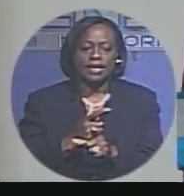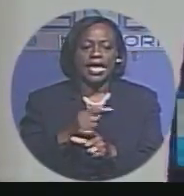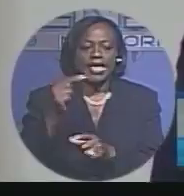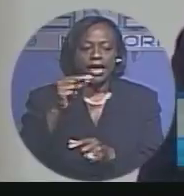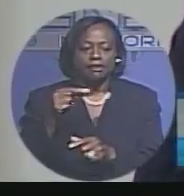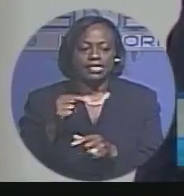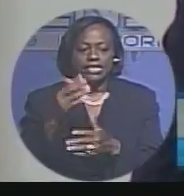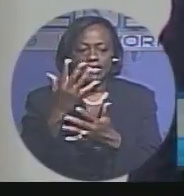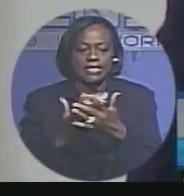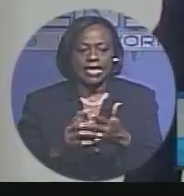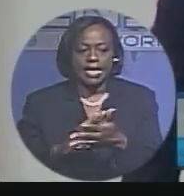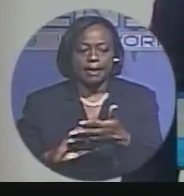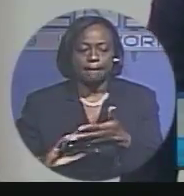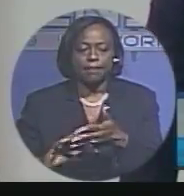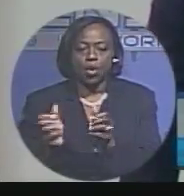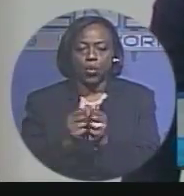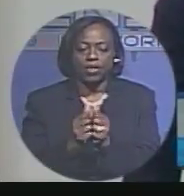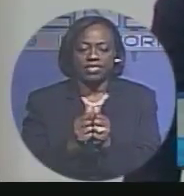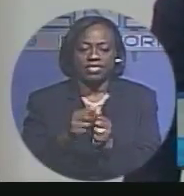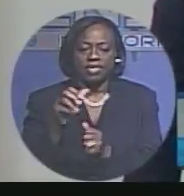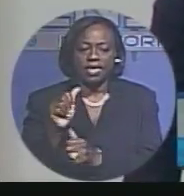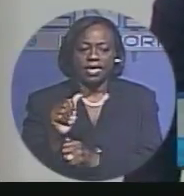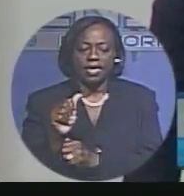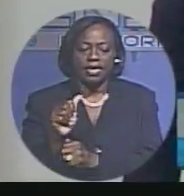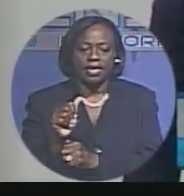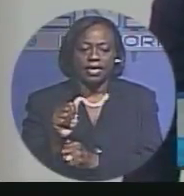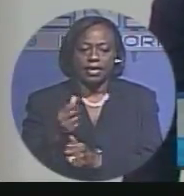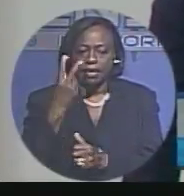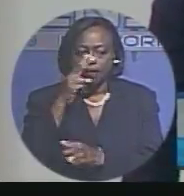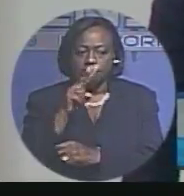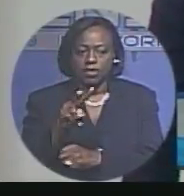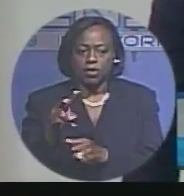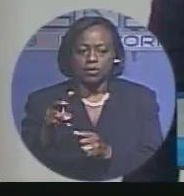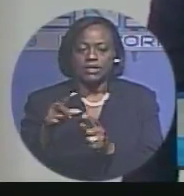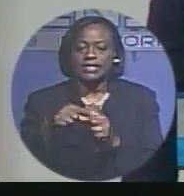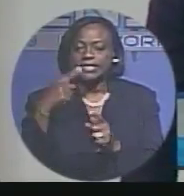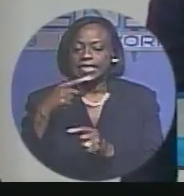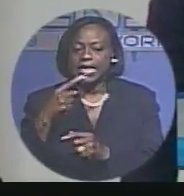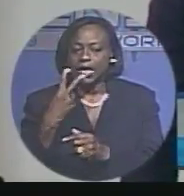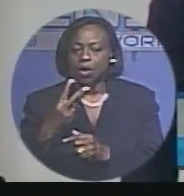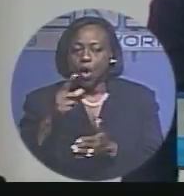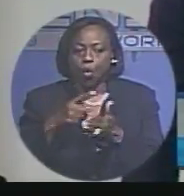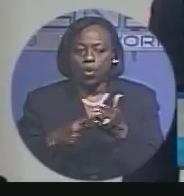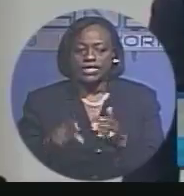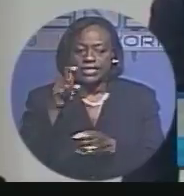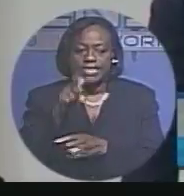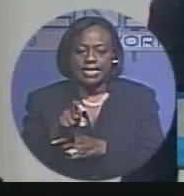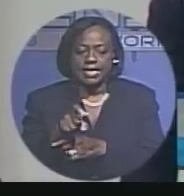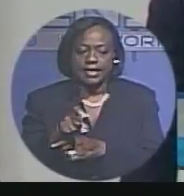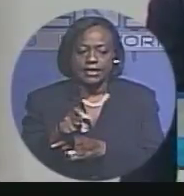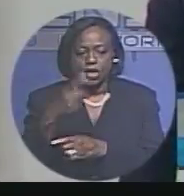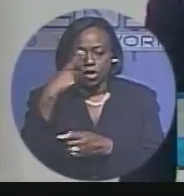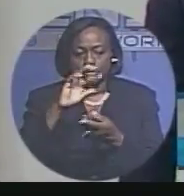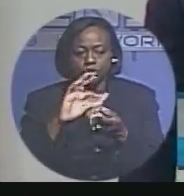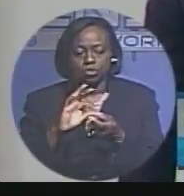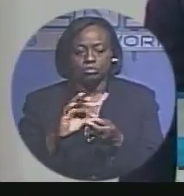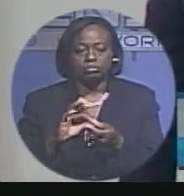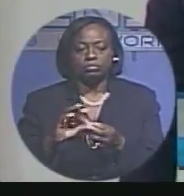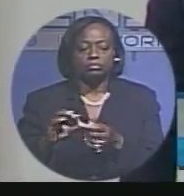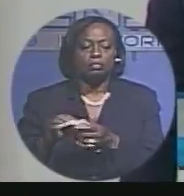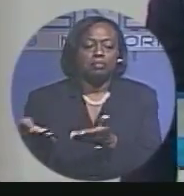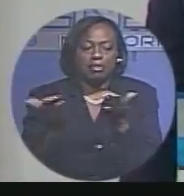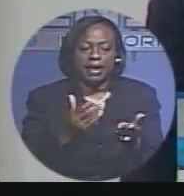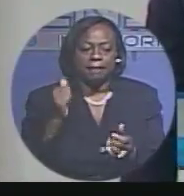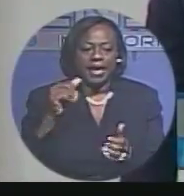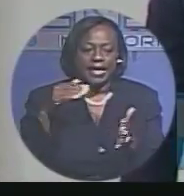guarantee scheme with a view to seeing what would be needed to revive it. Obviously,